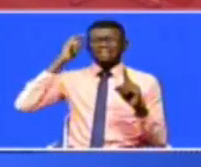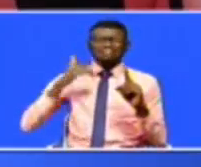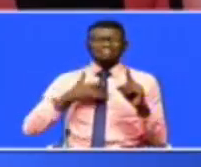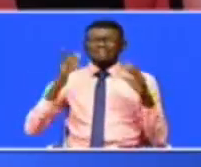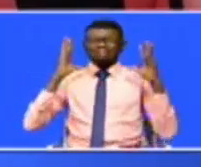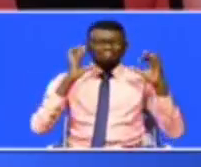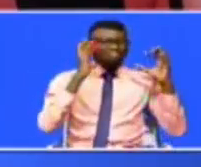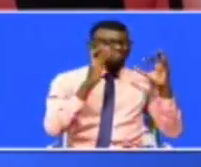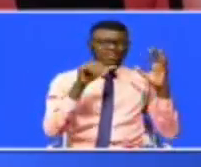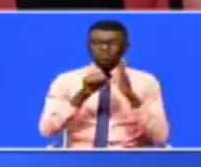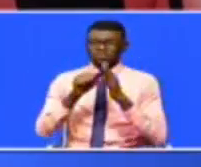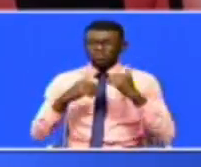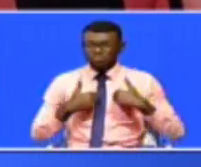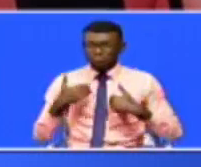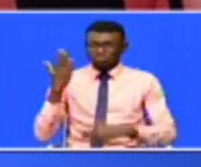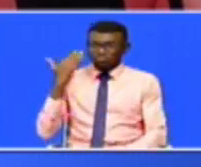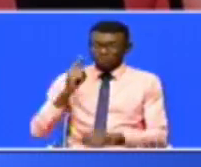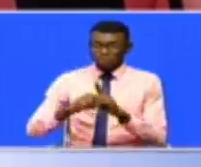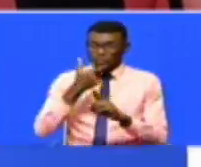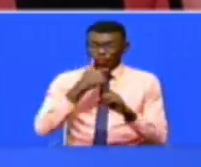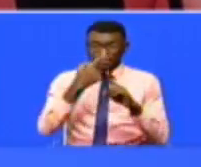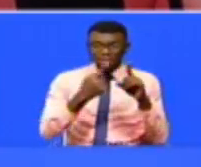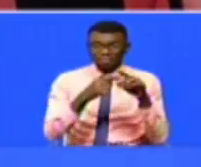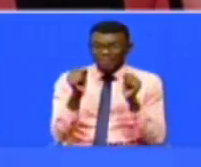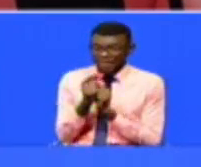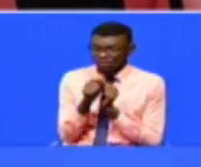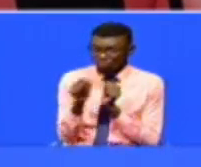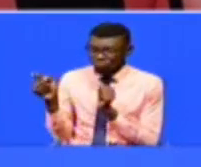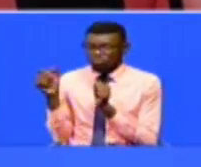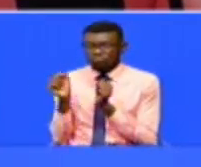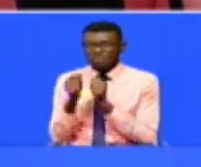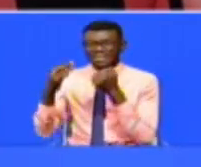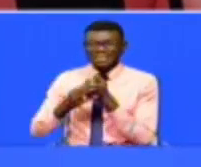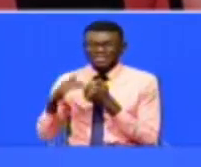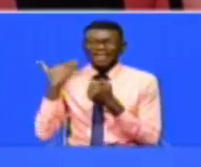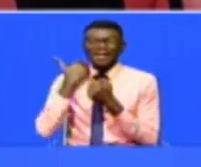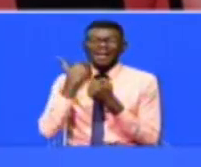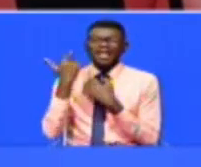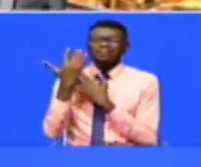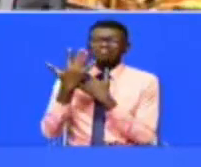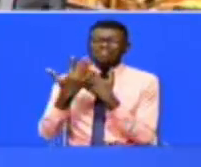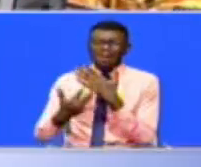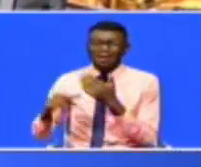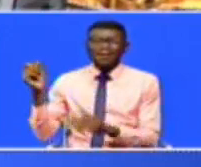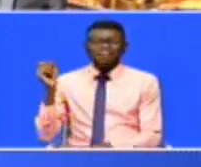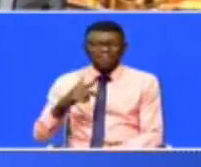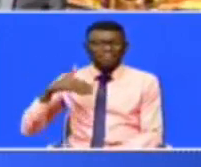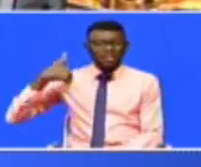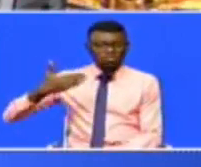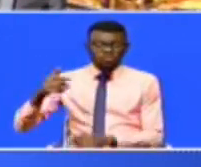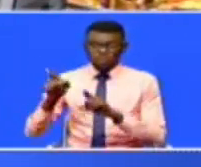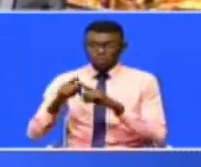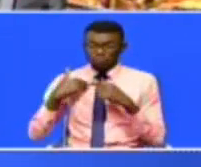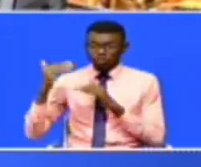of it. I was an adolescent at 11, up to 18 years, in a pool of blood every month. I also would